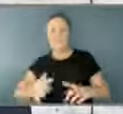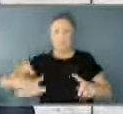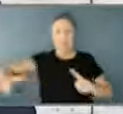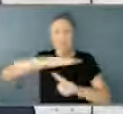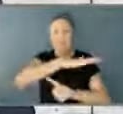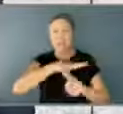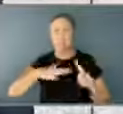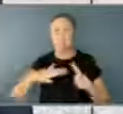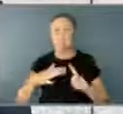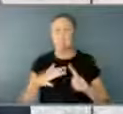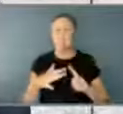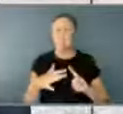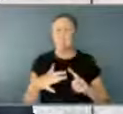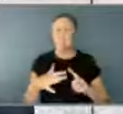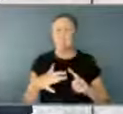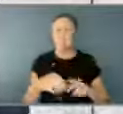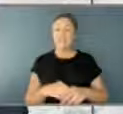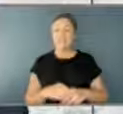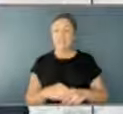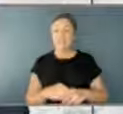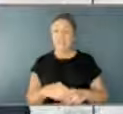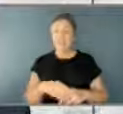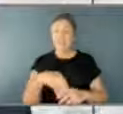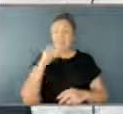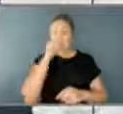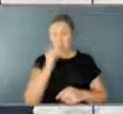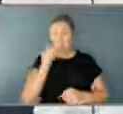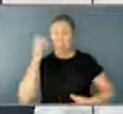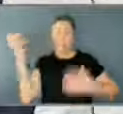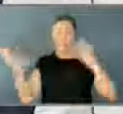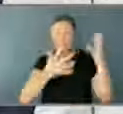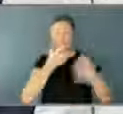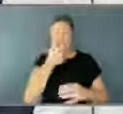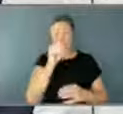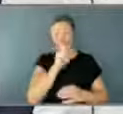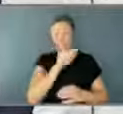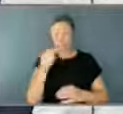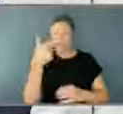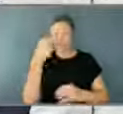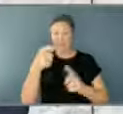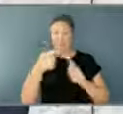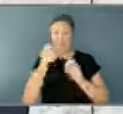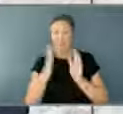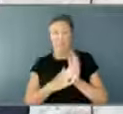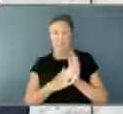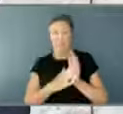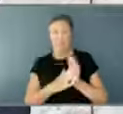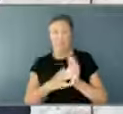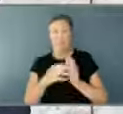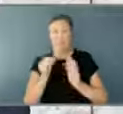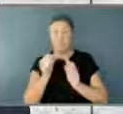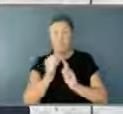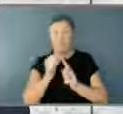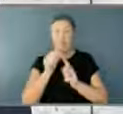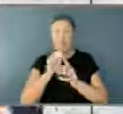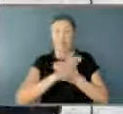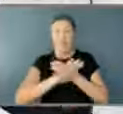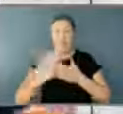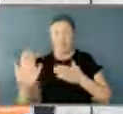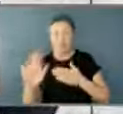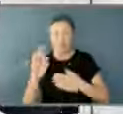gusts of up to 60 to 70 kilometres an hour, which may cause embers to carry ahead of the main fire, which we had been seeing